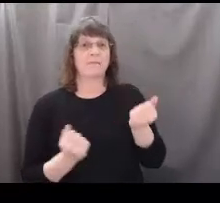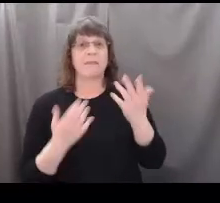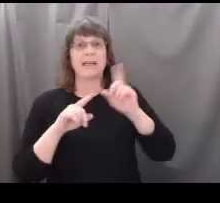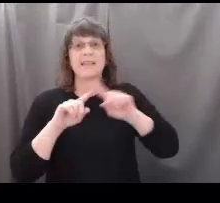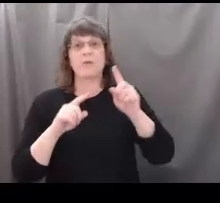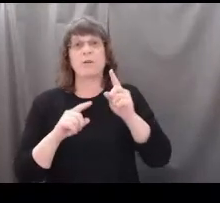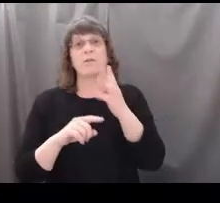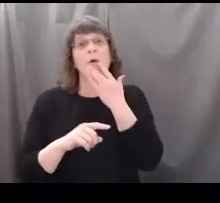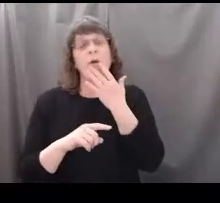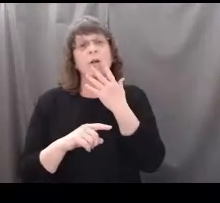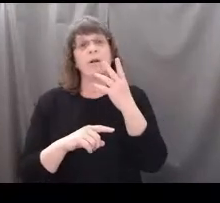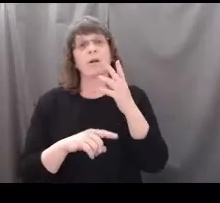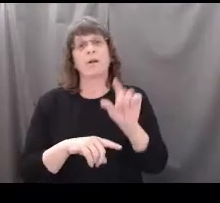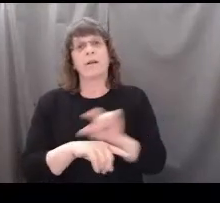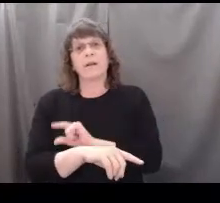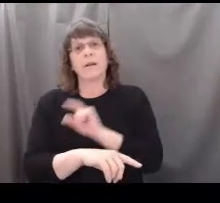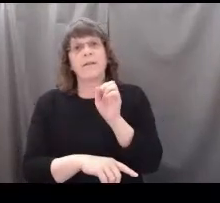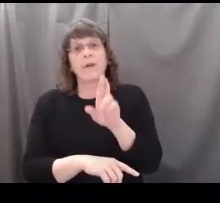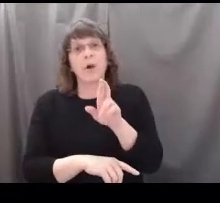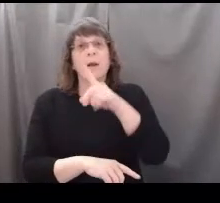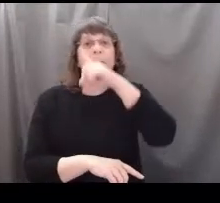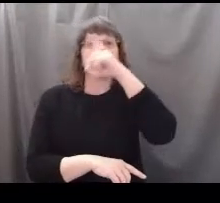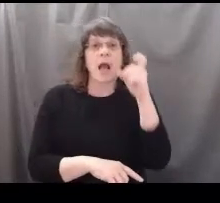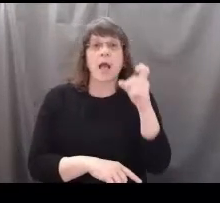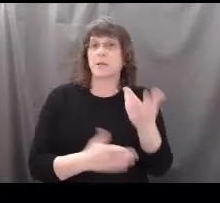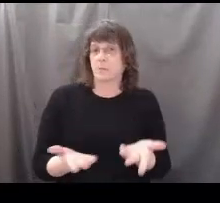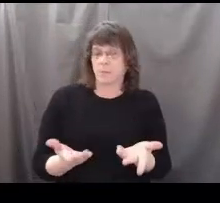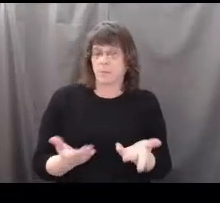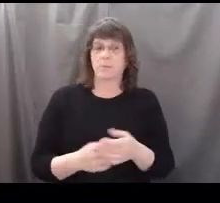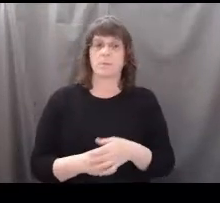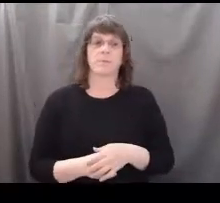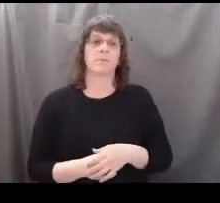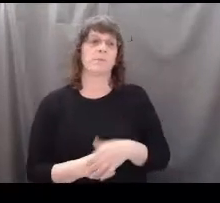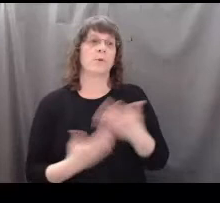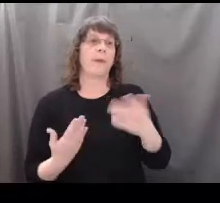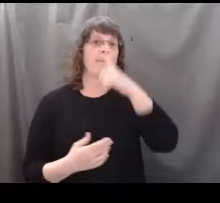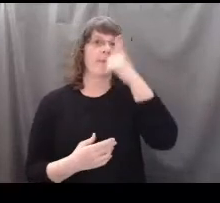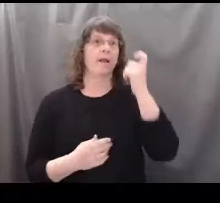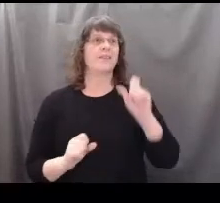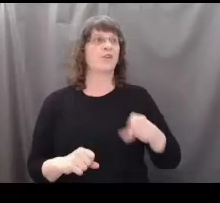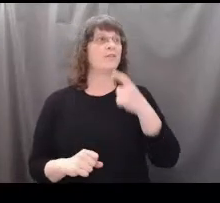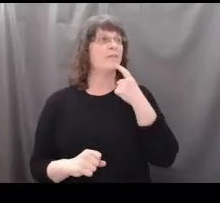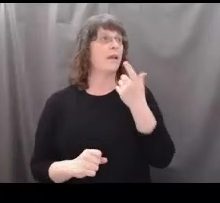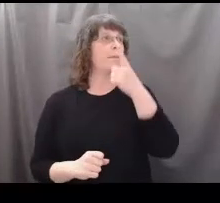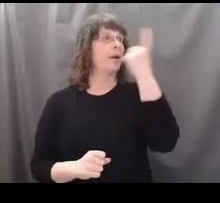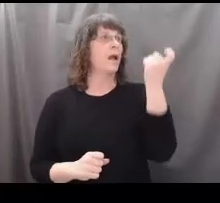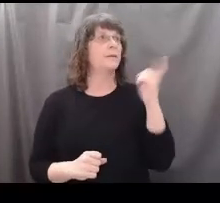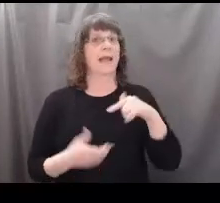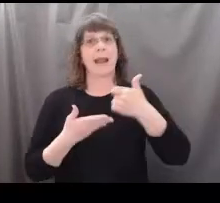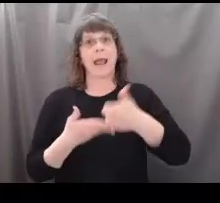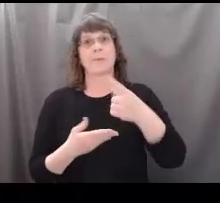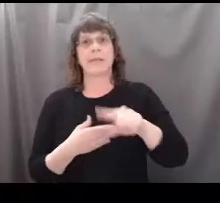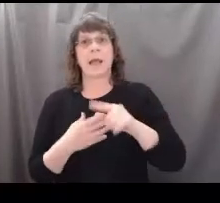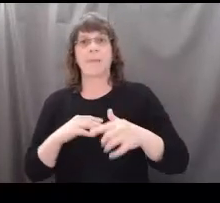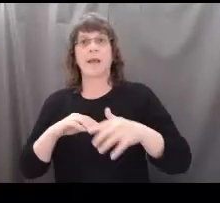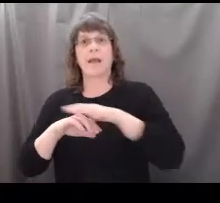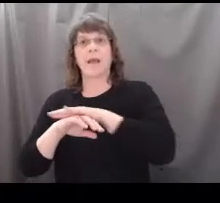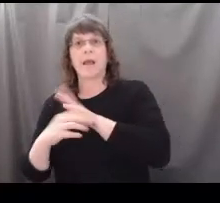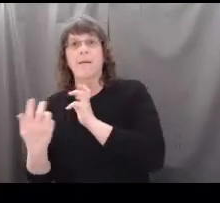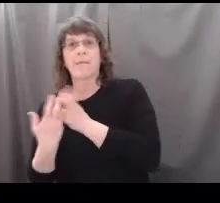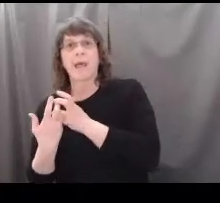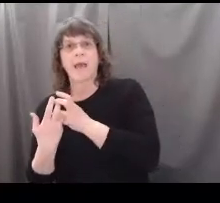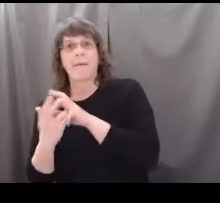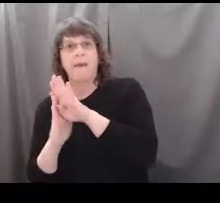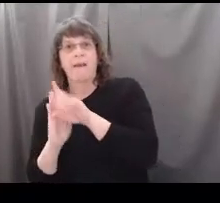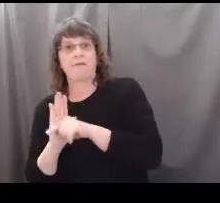colored fur because of this blank. So because I could say because it helps them camouflage maybe back when